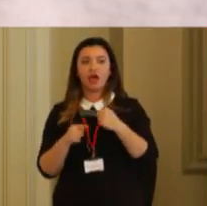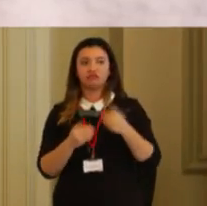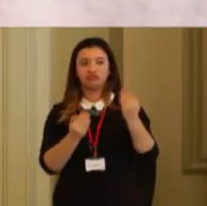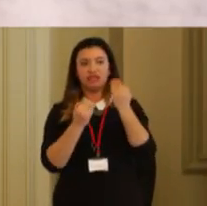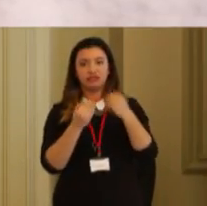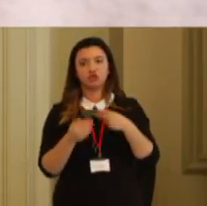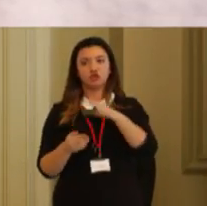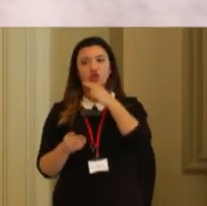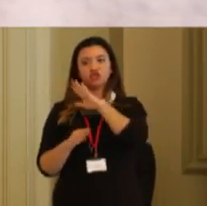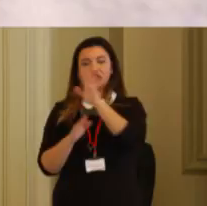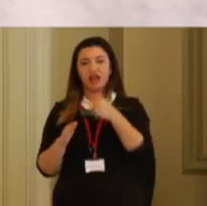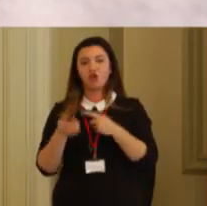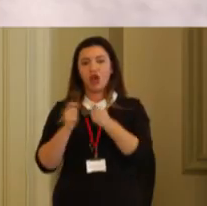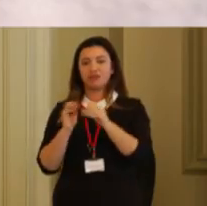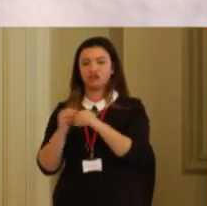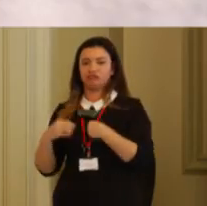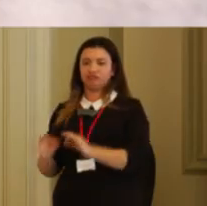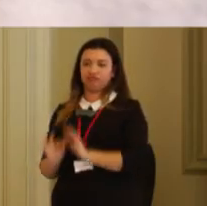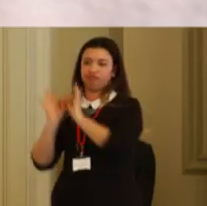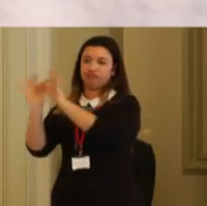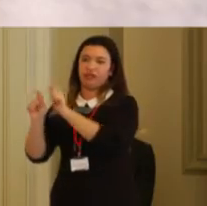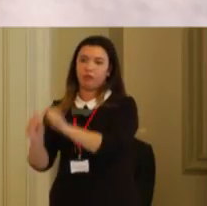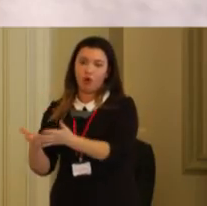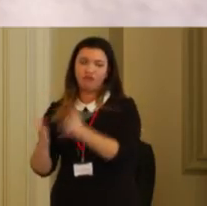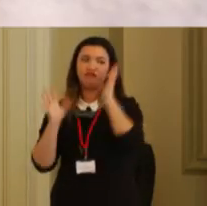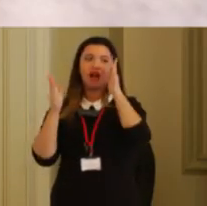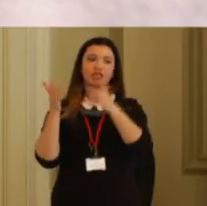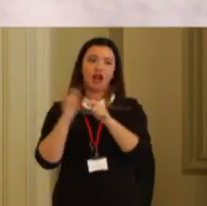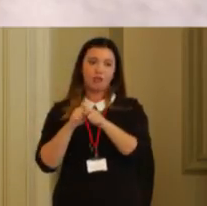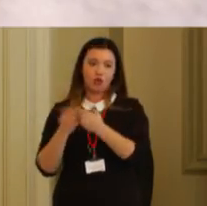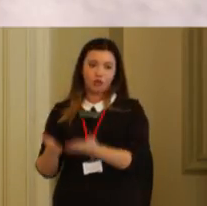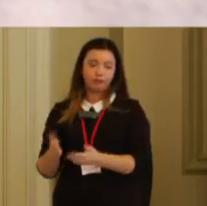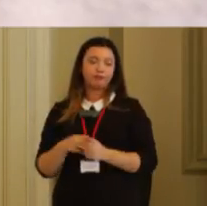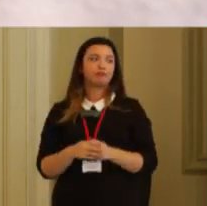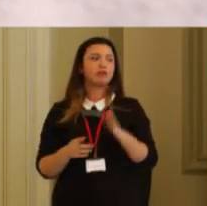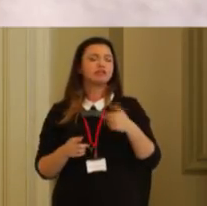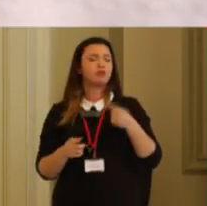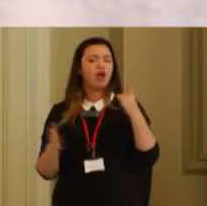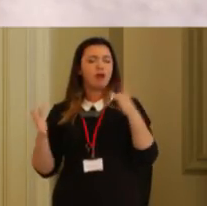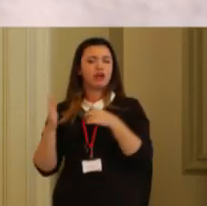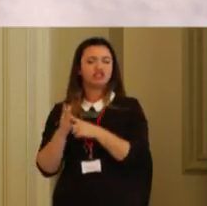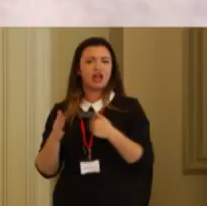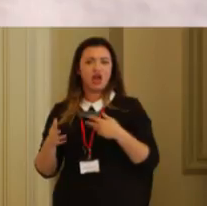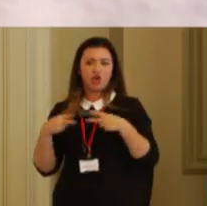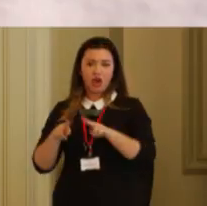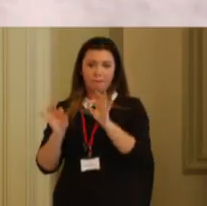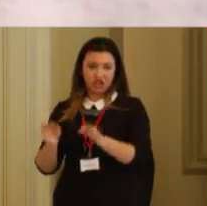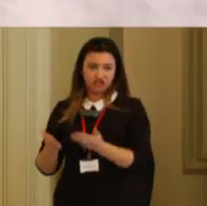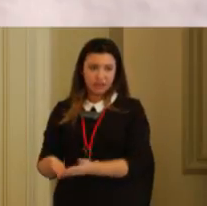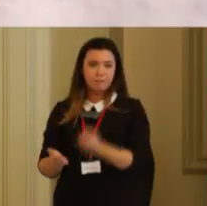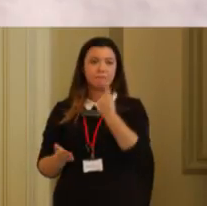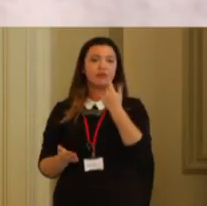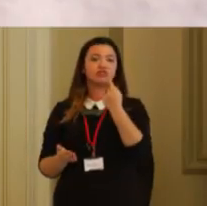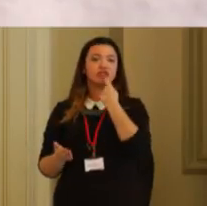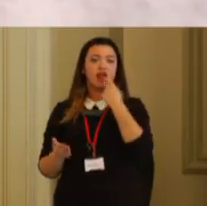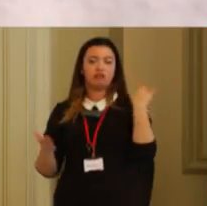research, and all about sort of communicating the results to policymakers or influencers in the society. So that's